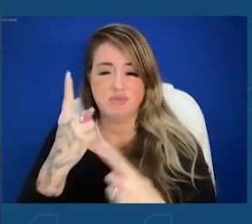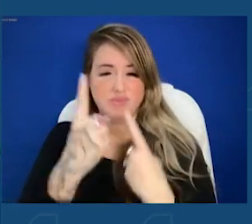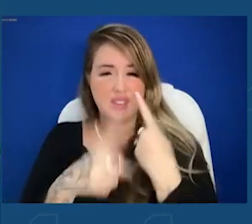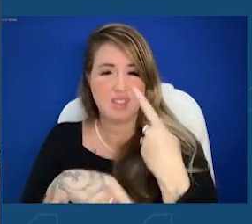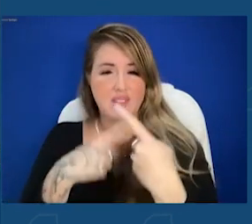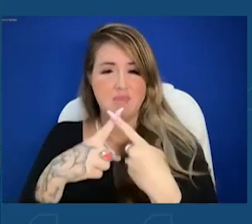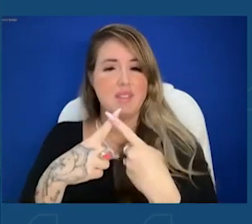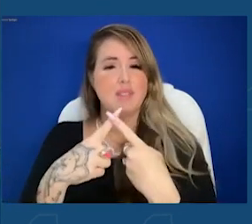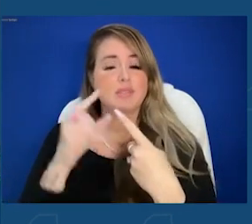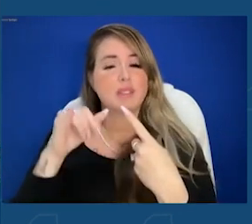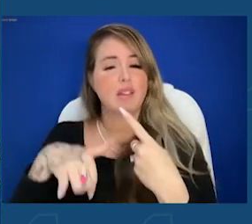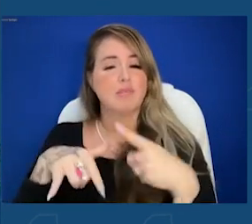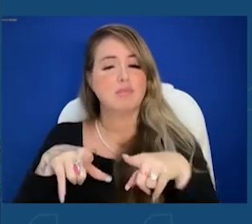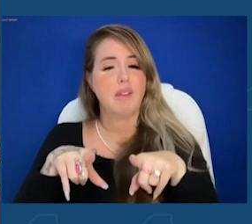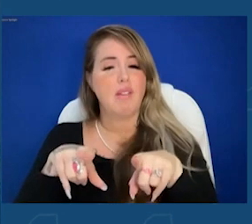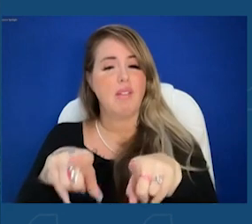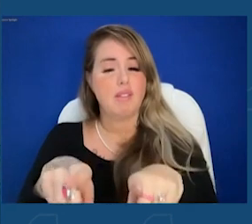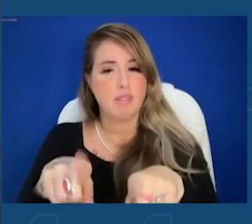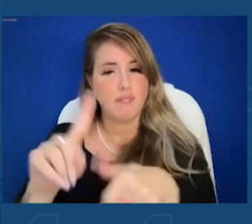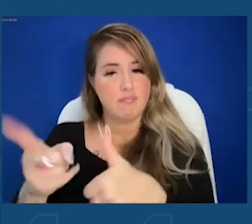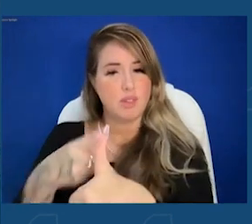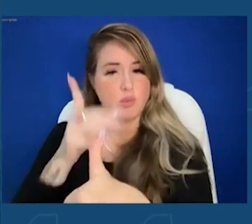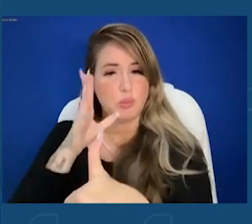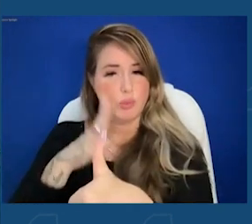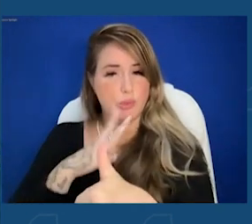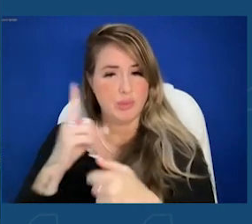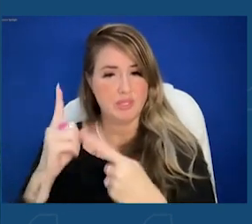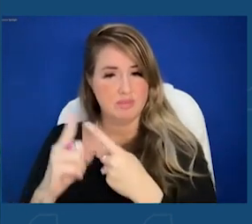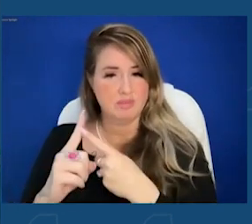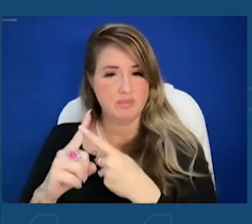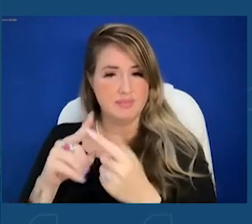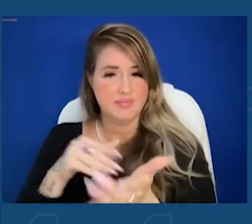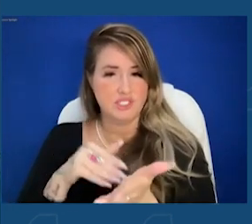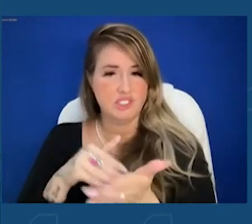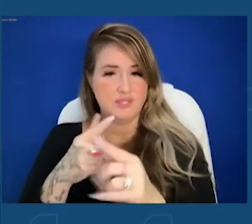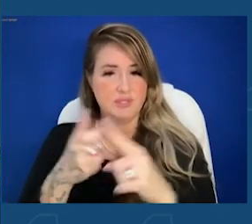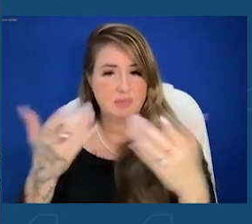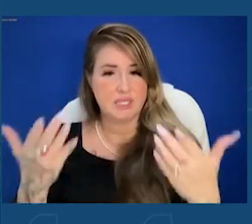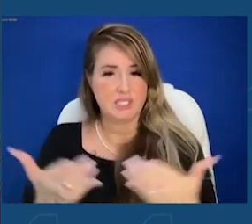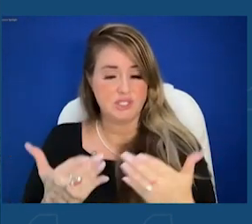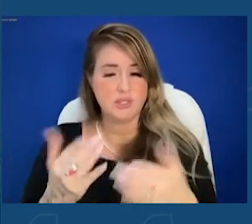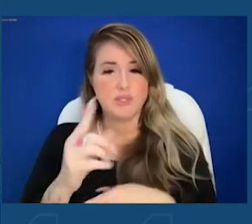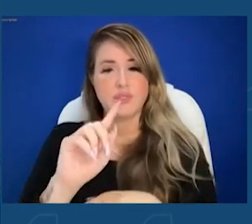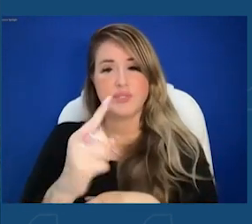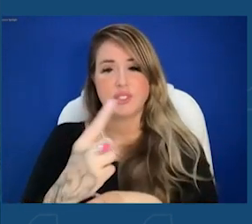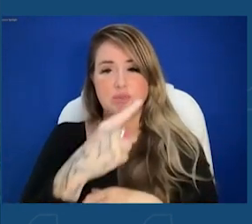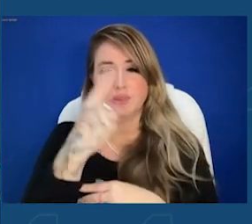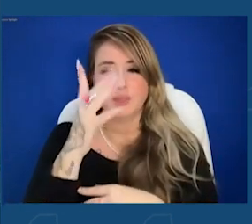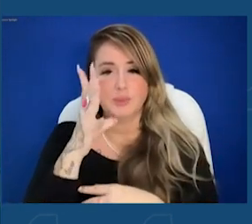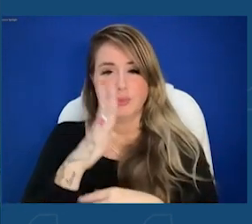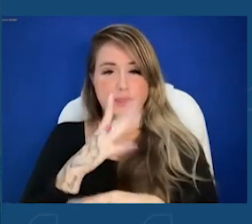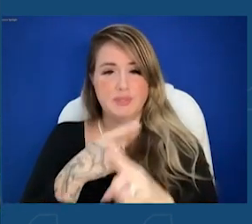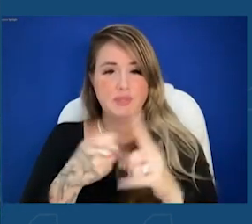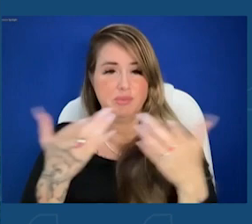parallels. First woman physician from here, first black woman physician from